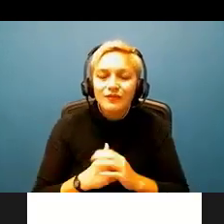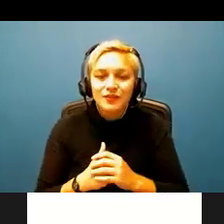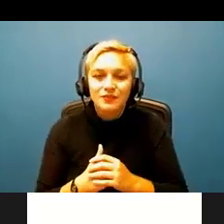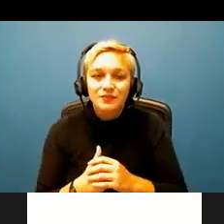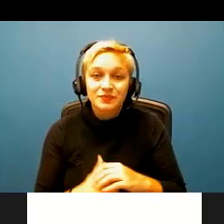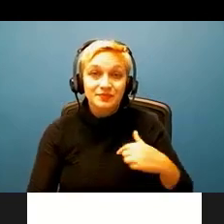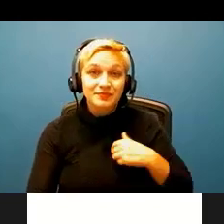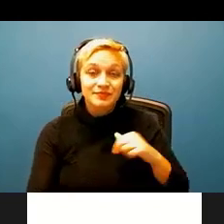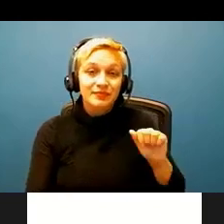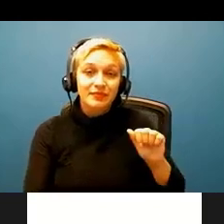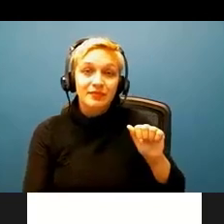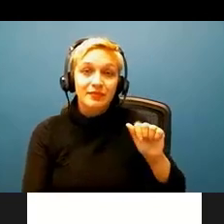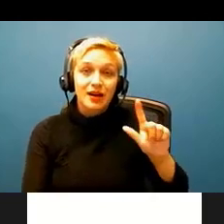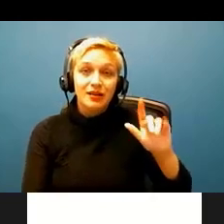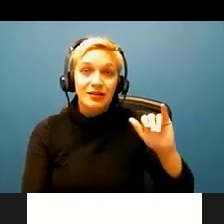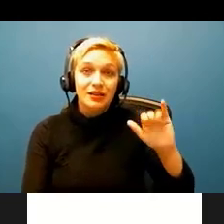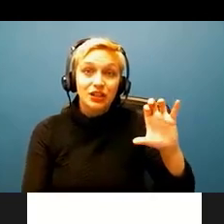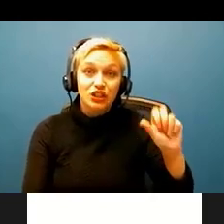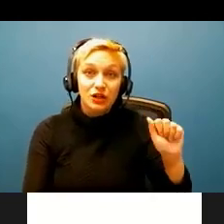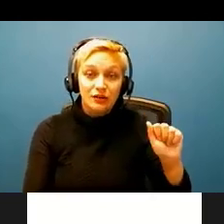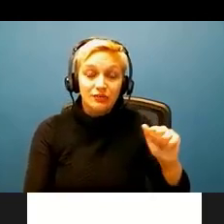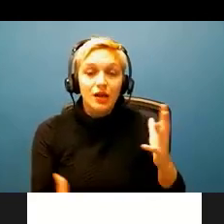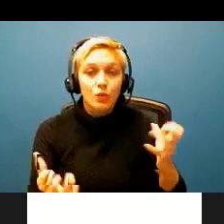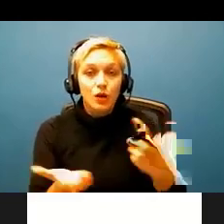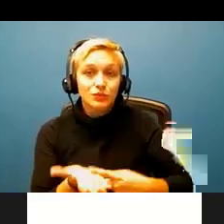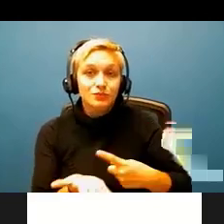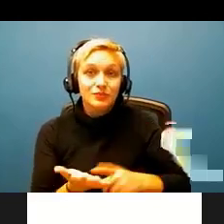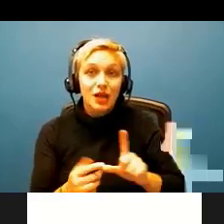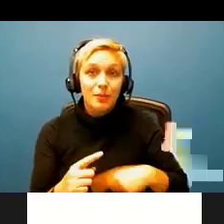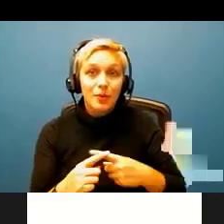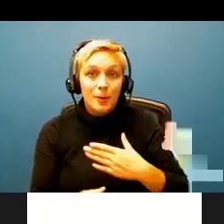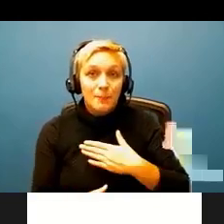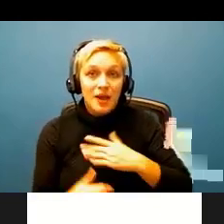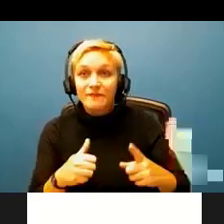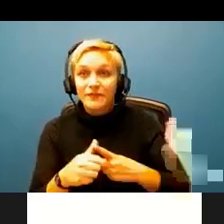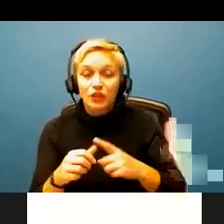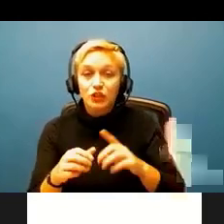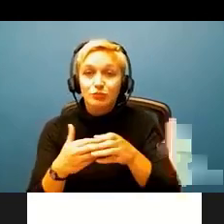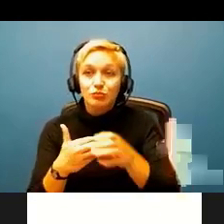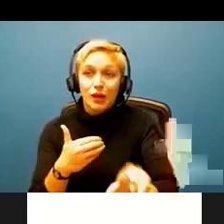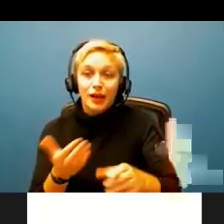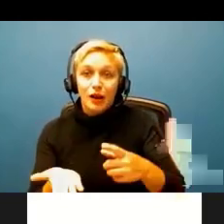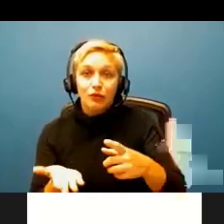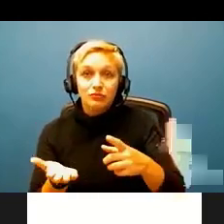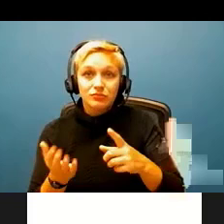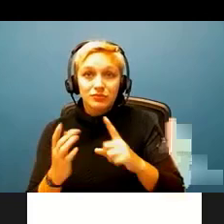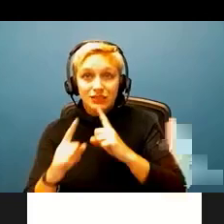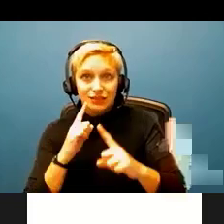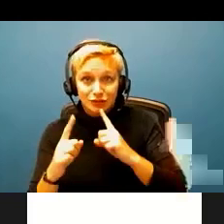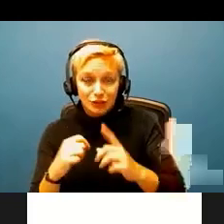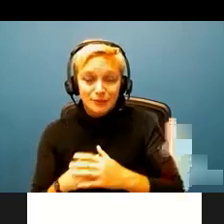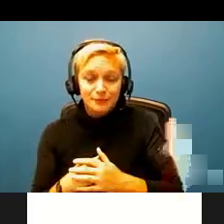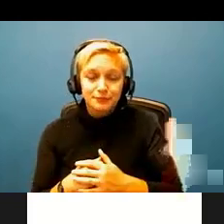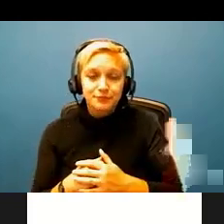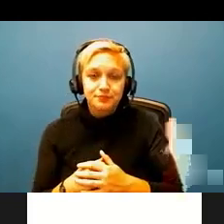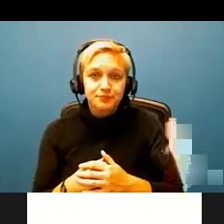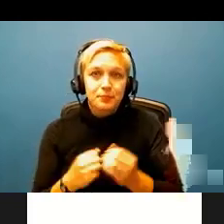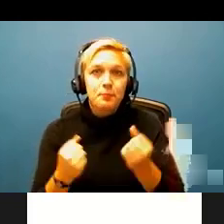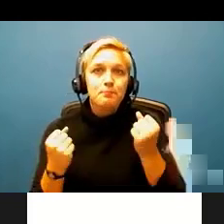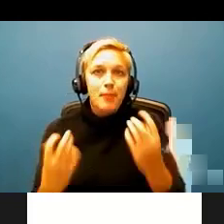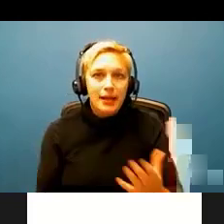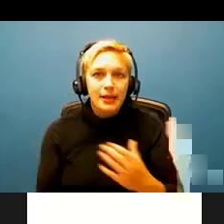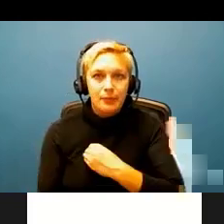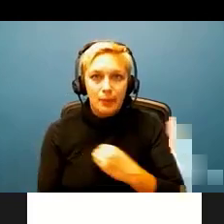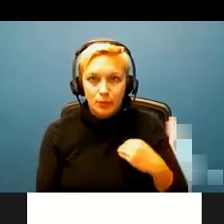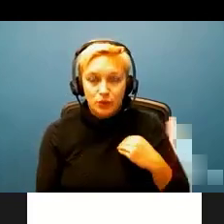love to share what my group discussed during this first breakout session. Several of our group members